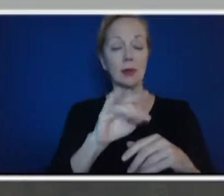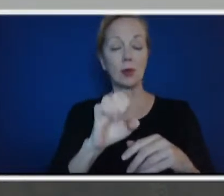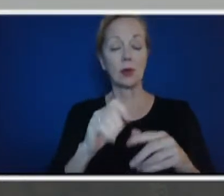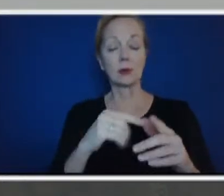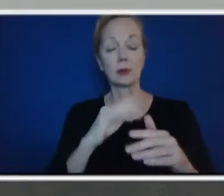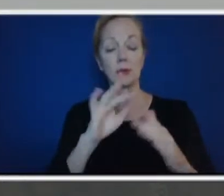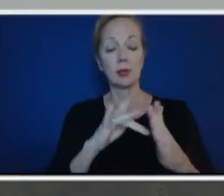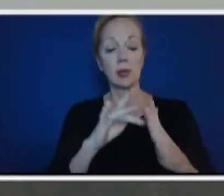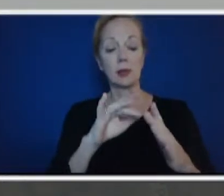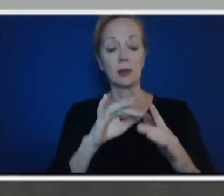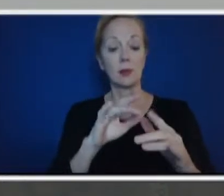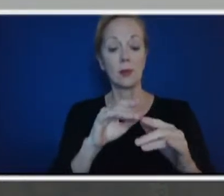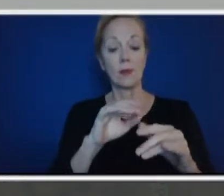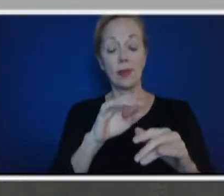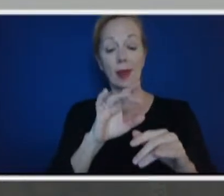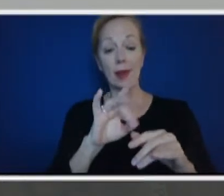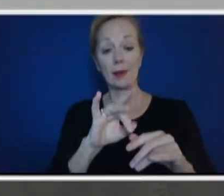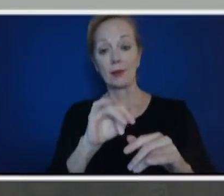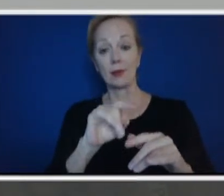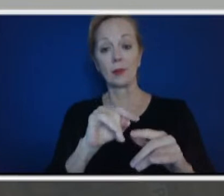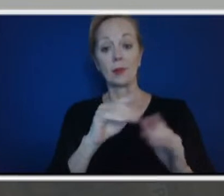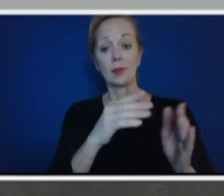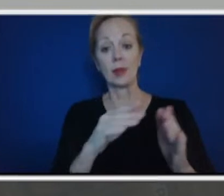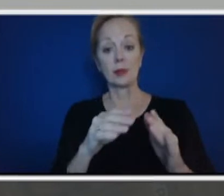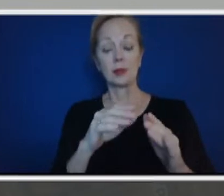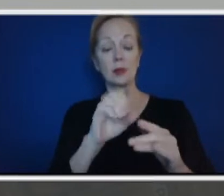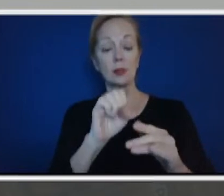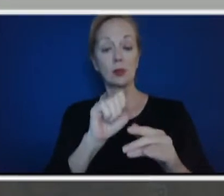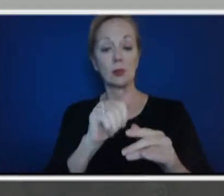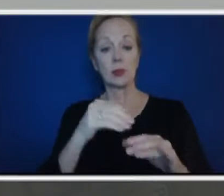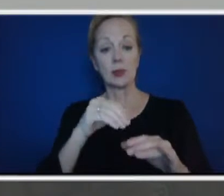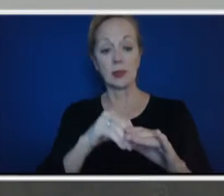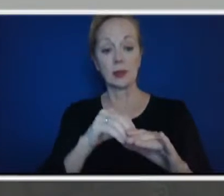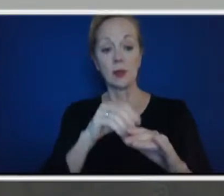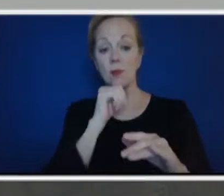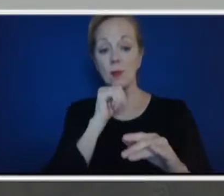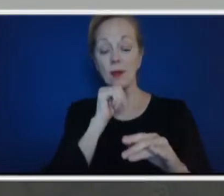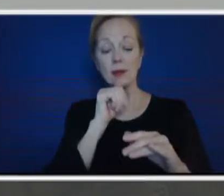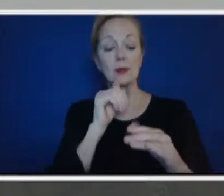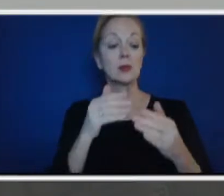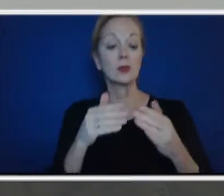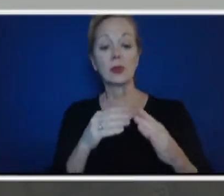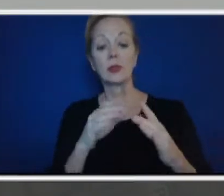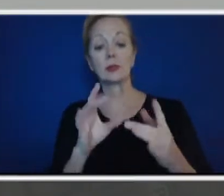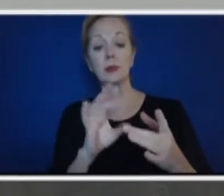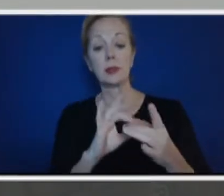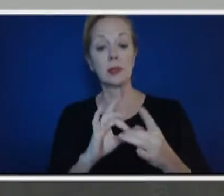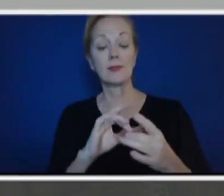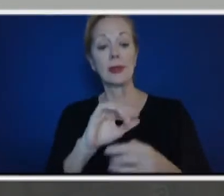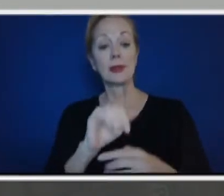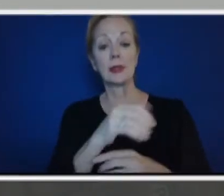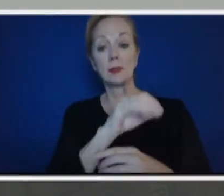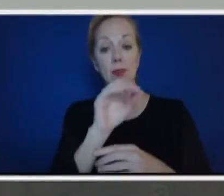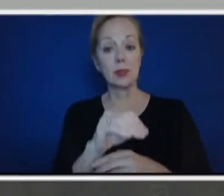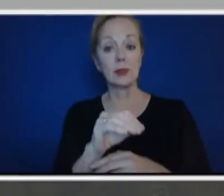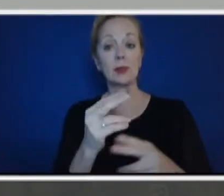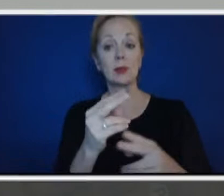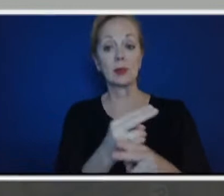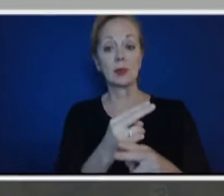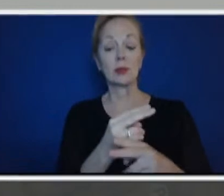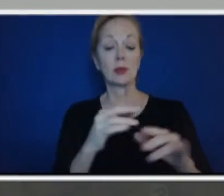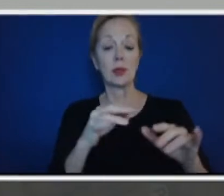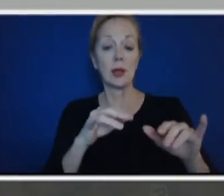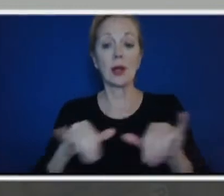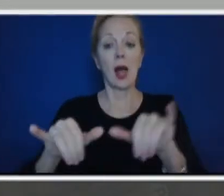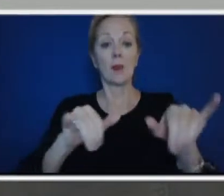Parkway, and then 8-foot sidewalk and 8-foot planting strip along internal private street connections. 10% of the site would be used for common open